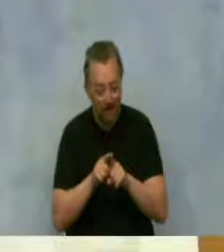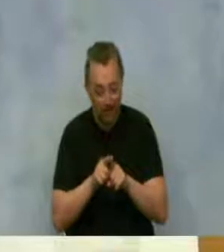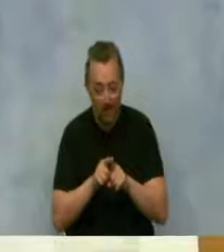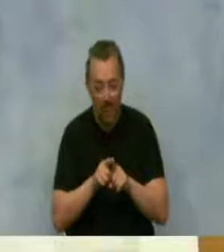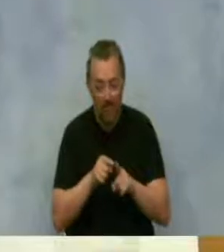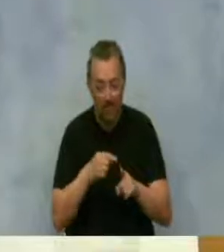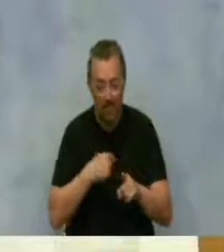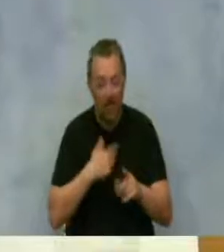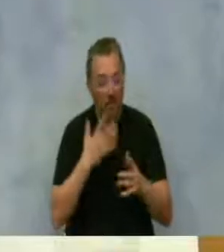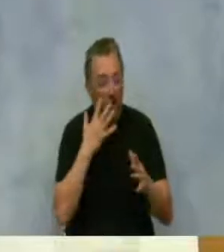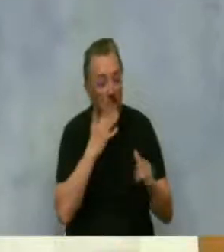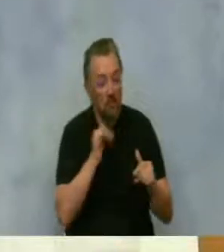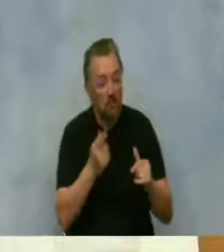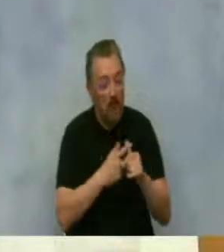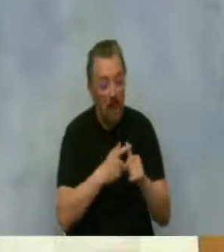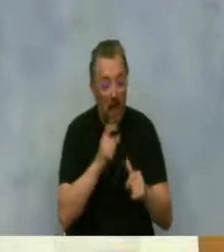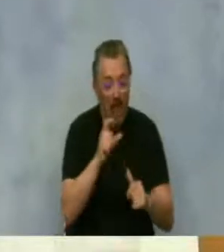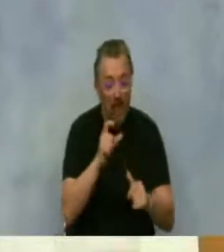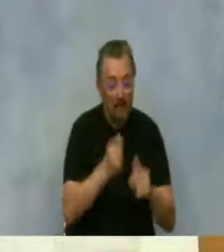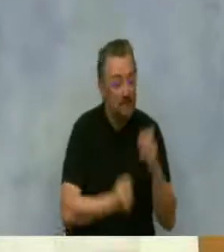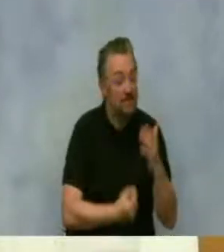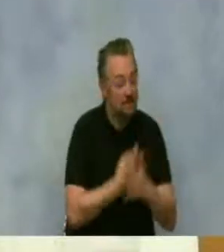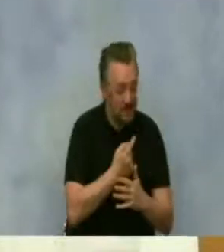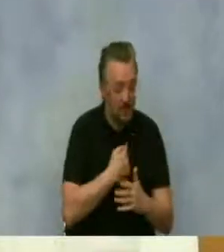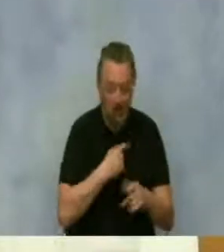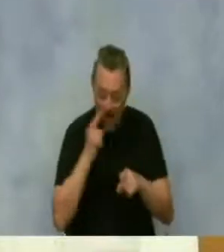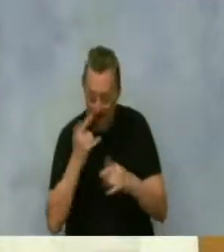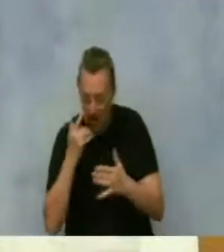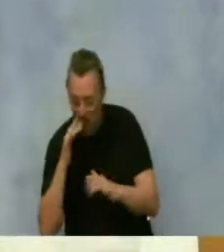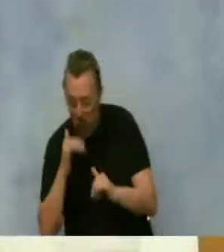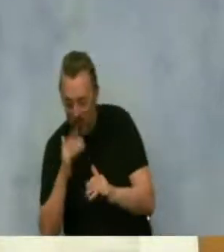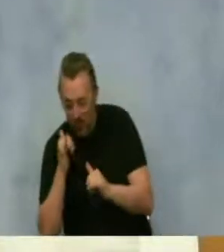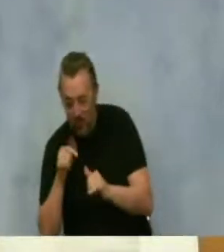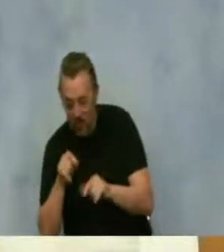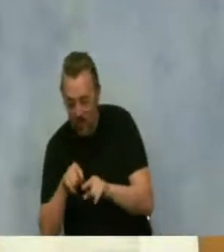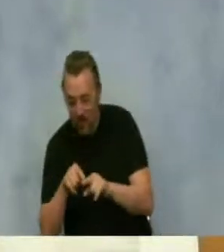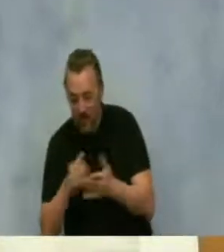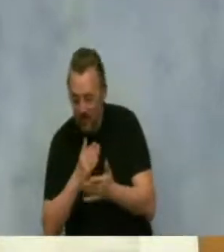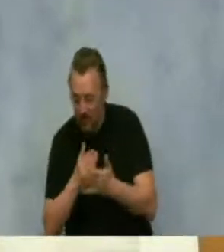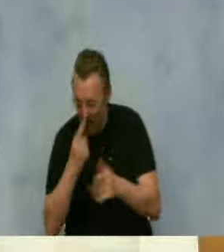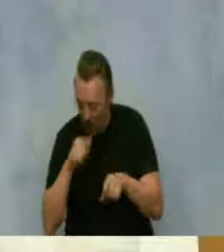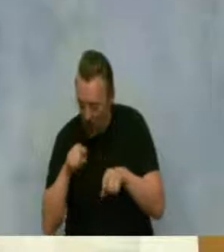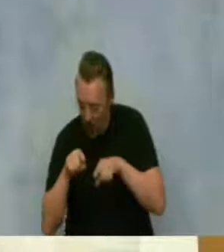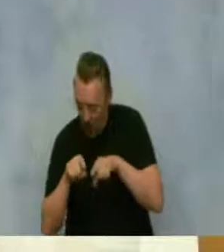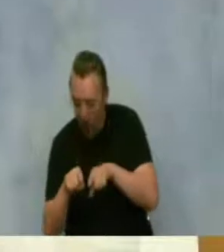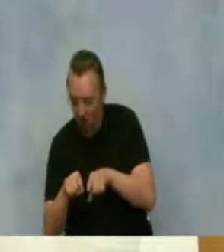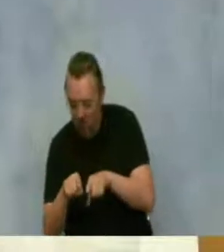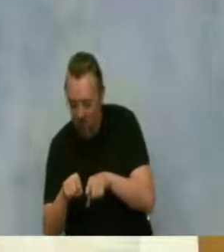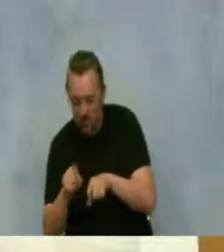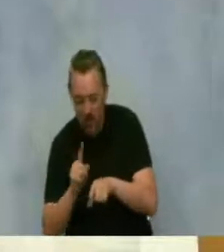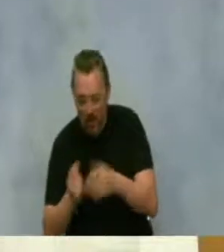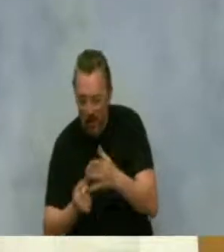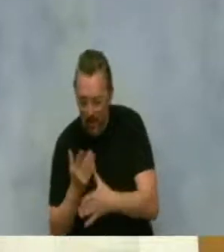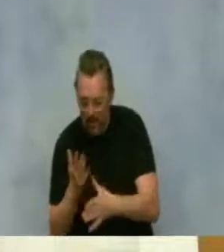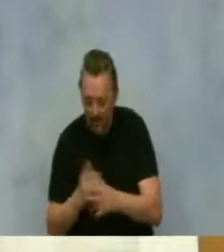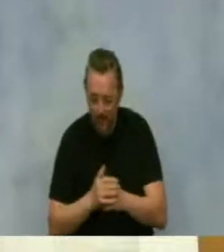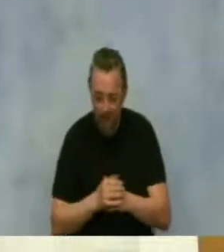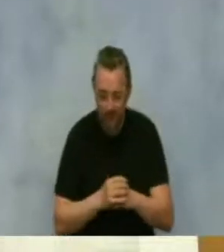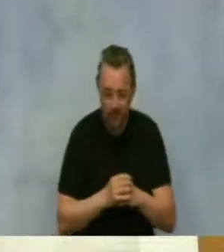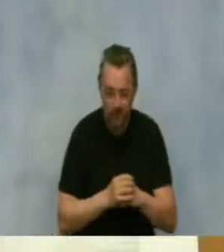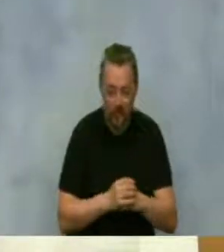continue to monitor any accidents and incidents, and we continue to do so, linking closely with our health and safety colleagues.